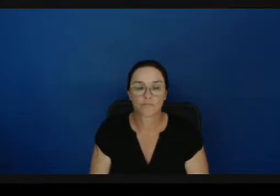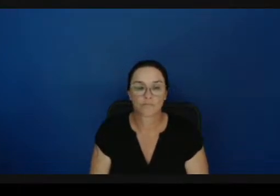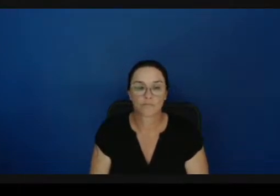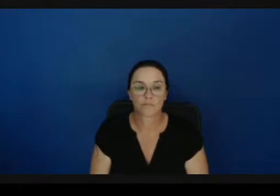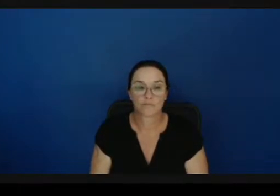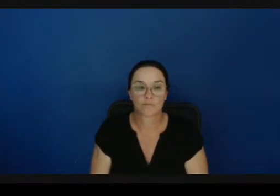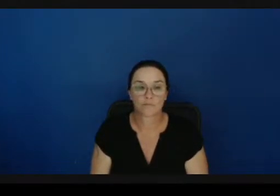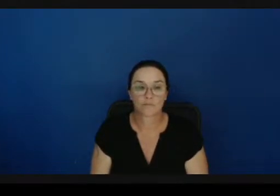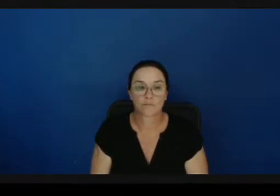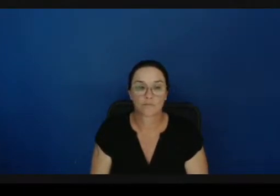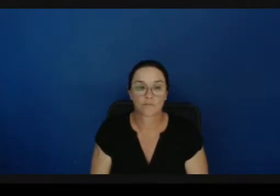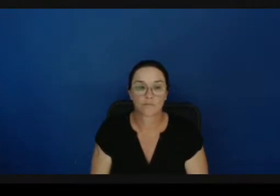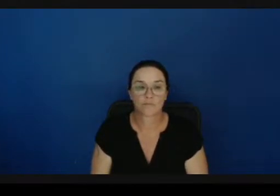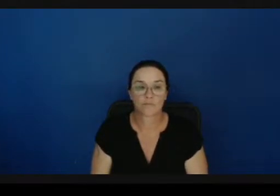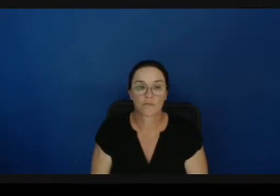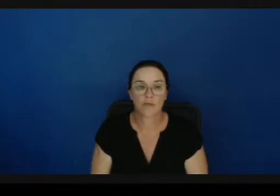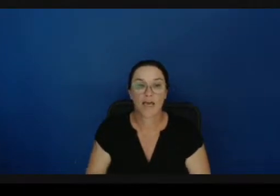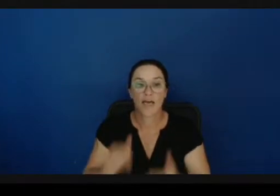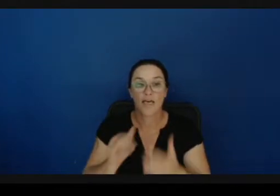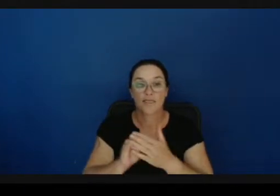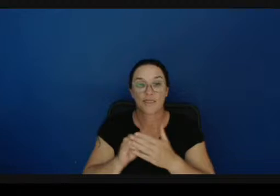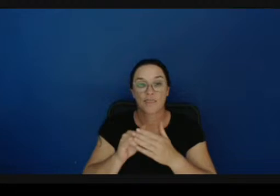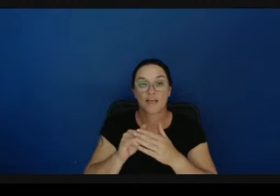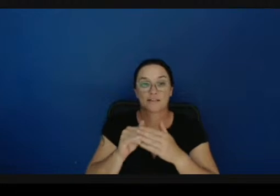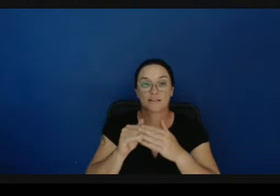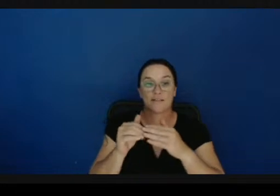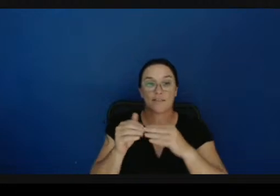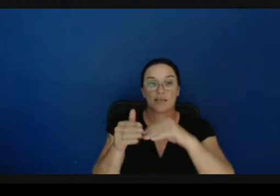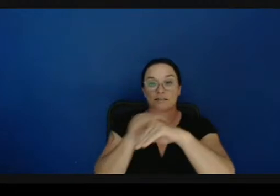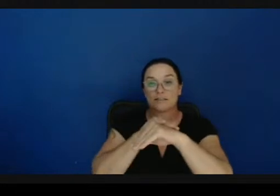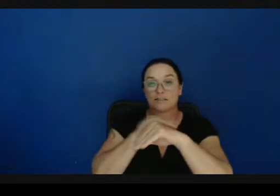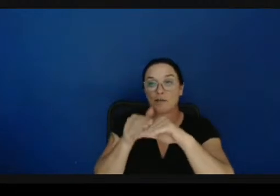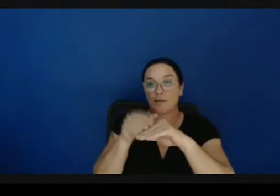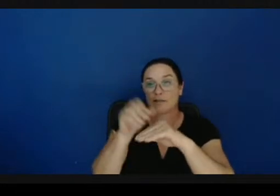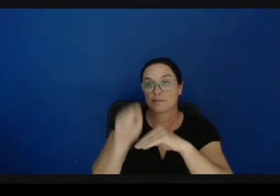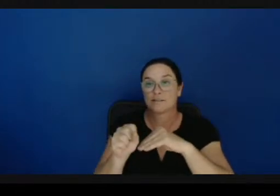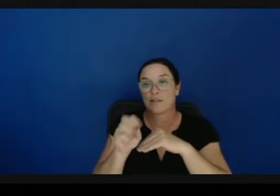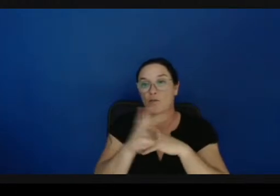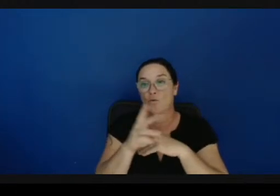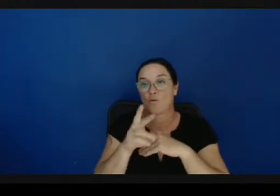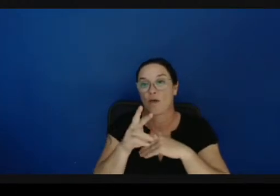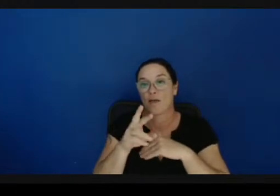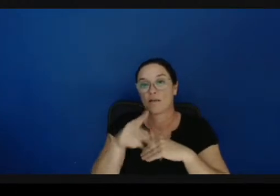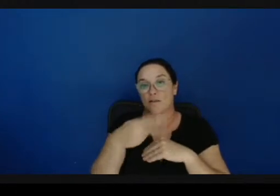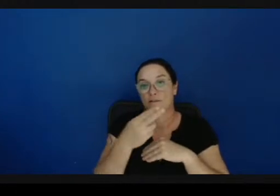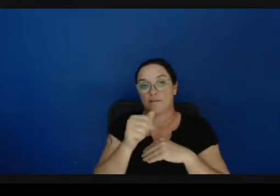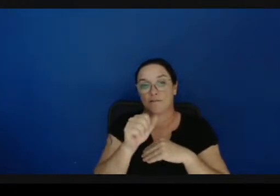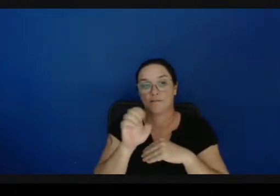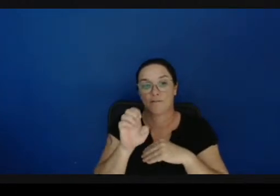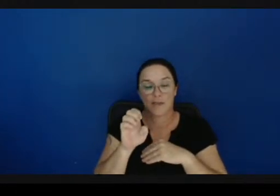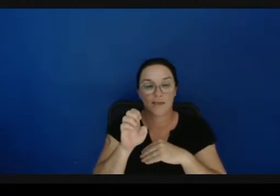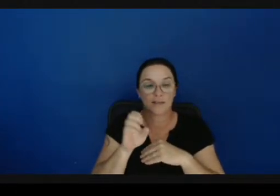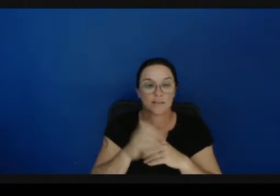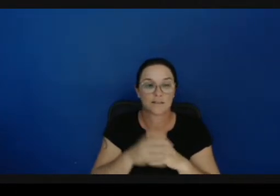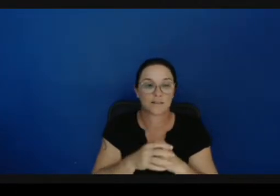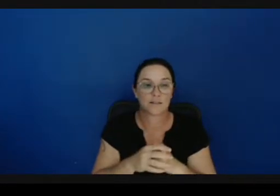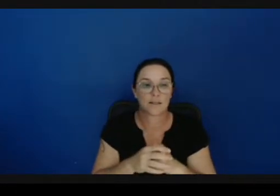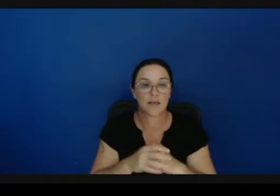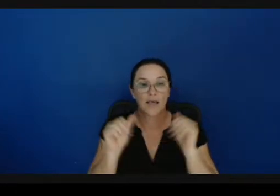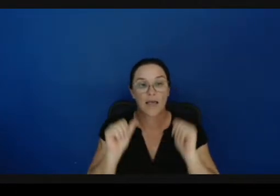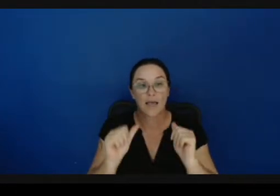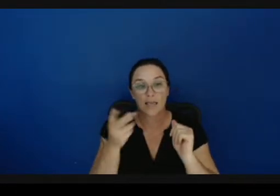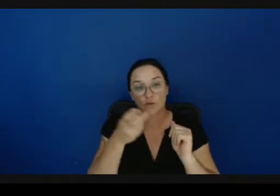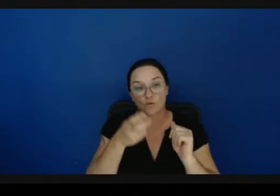that's that summit phase, that Southwest Rift phase. That's most what we'll focus on today. I can transition us into